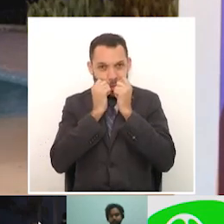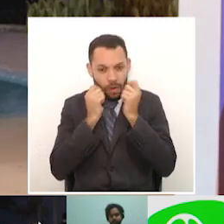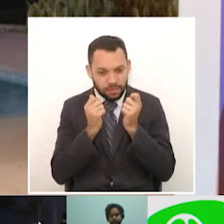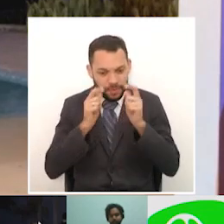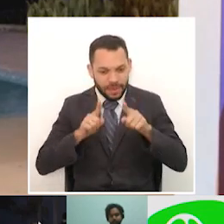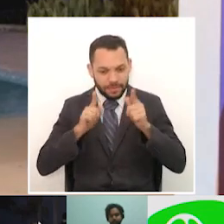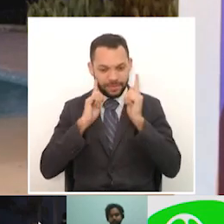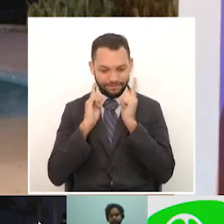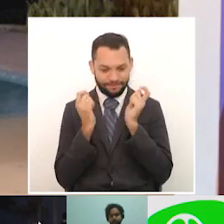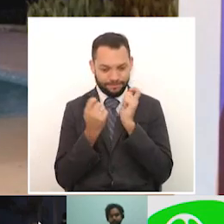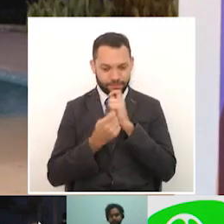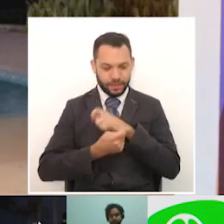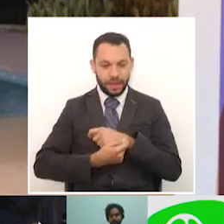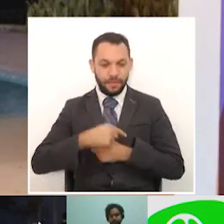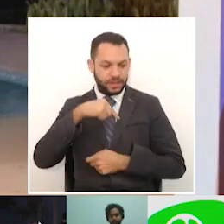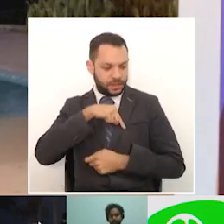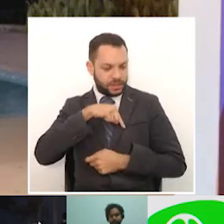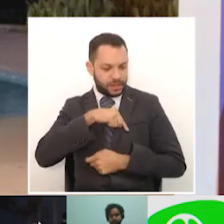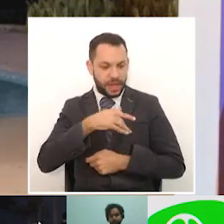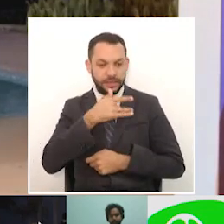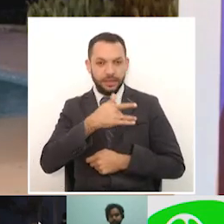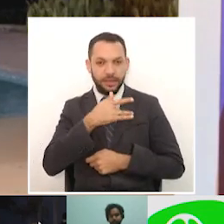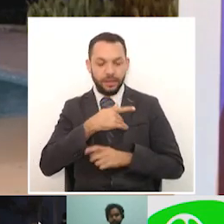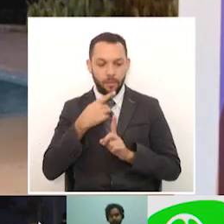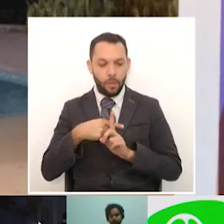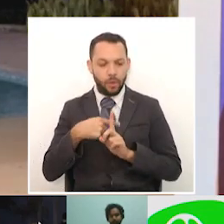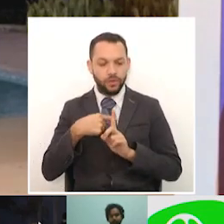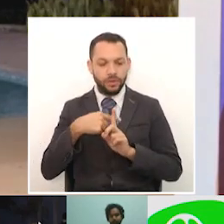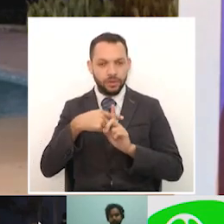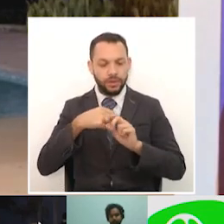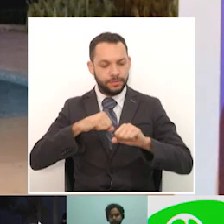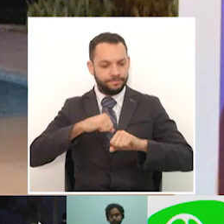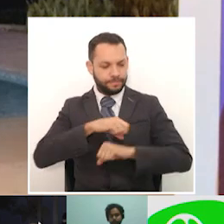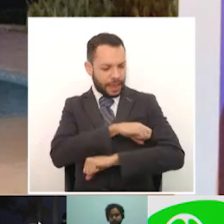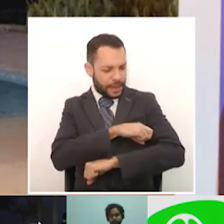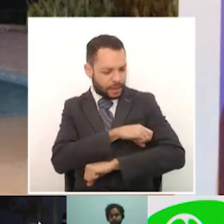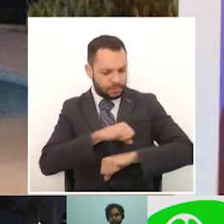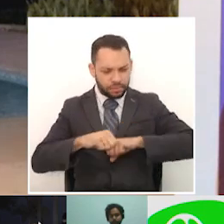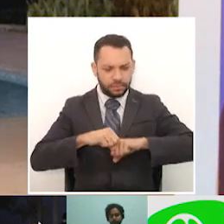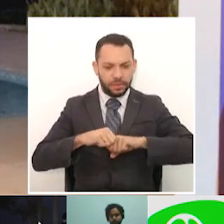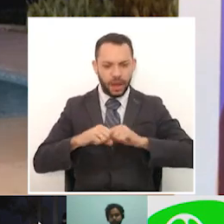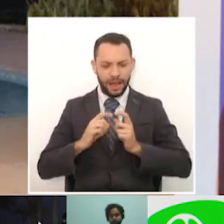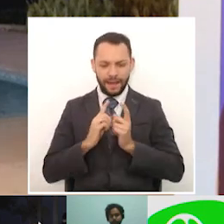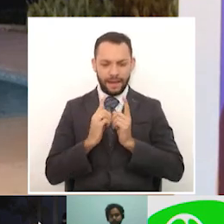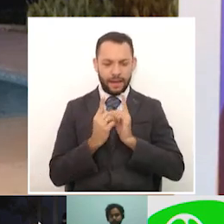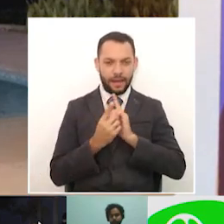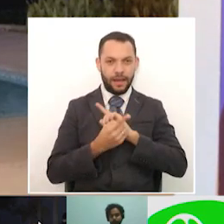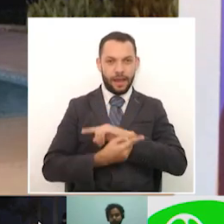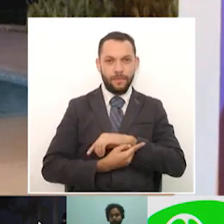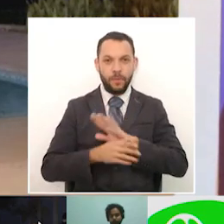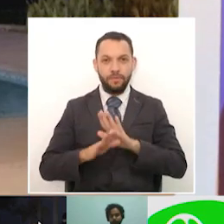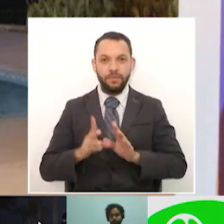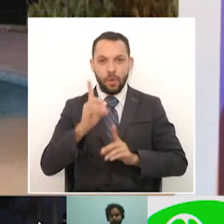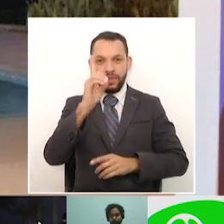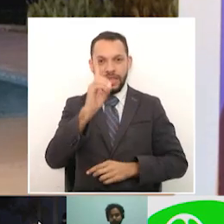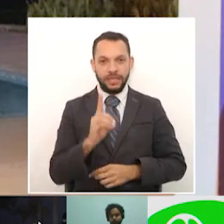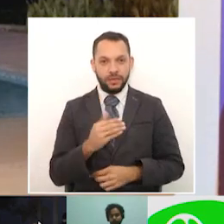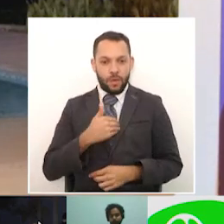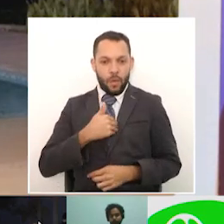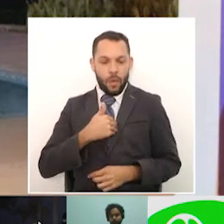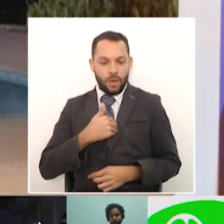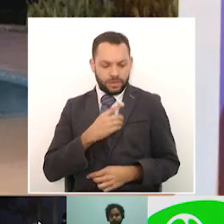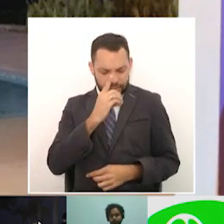la parte interior, cuando ese cambio interior se empieza a realizar desde el corazón y para el